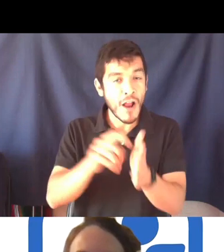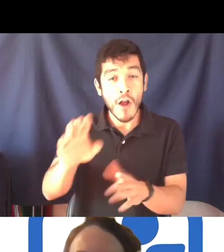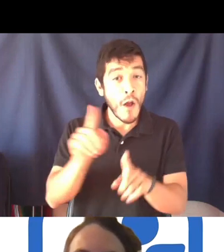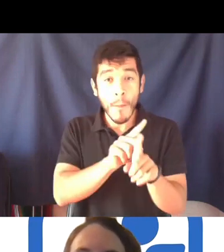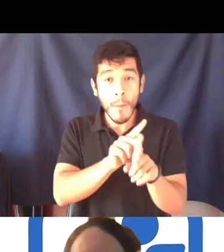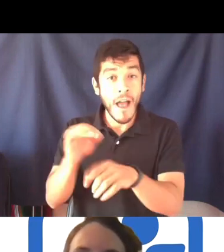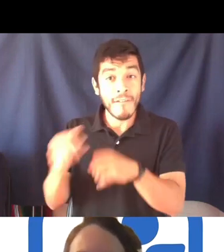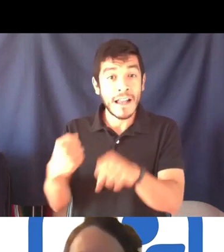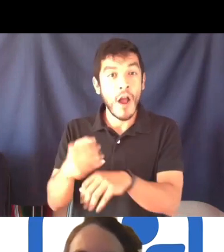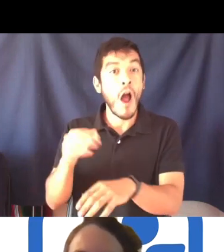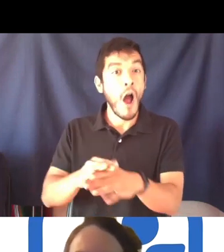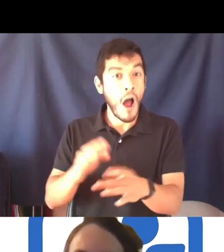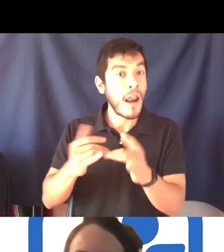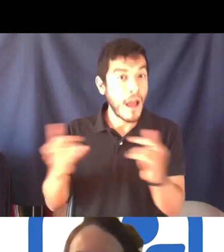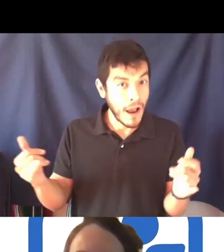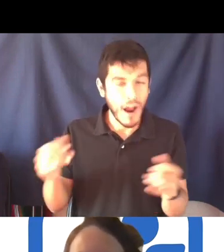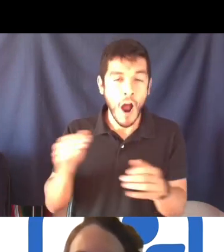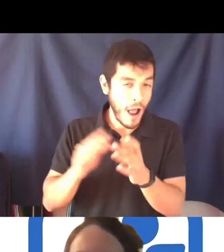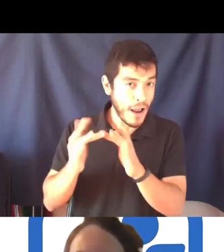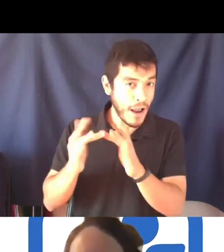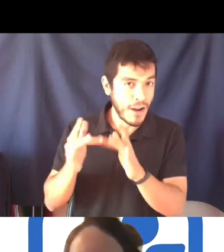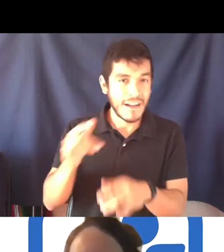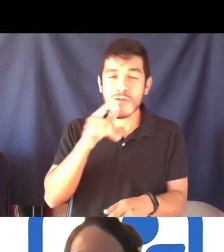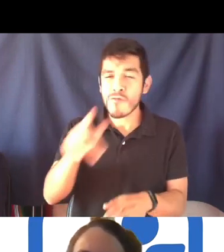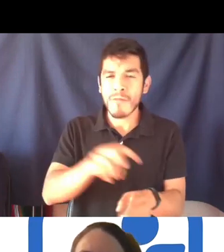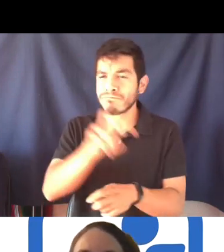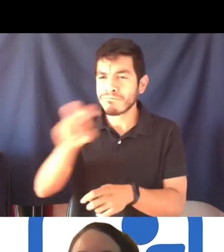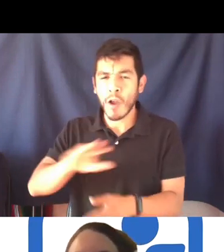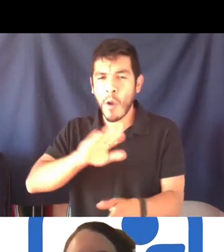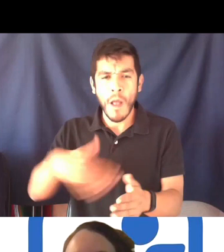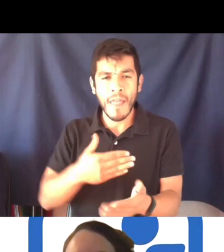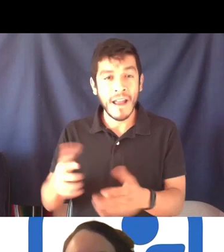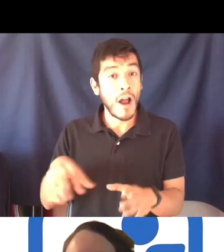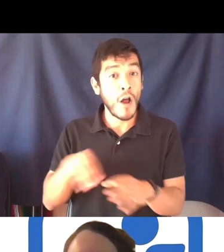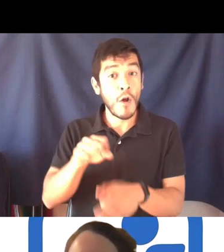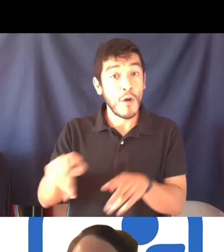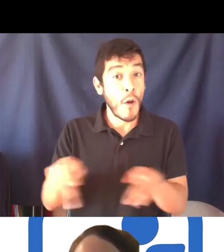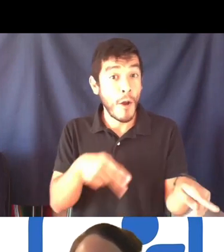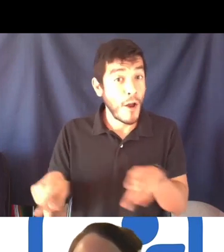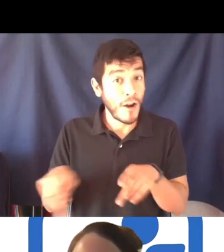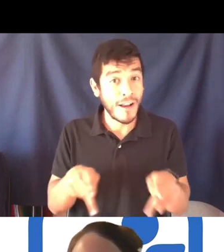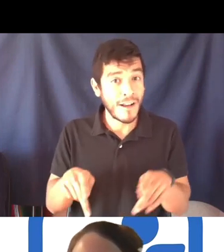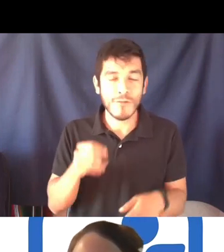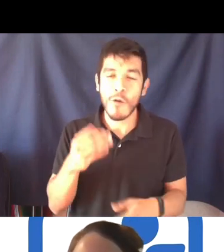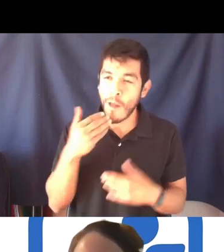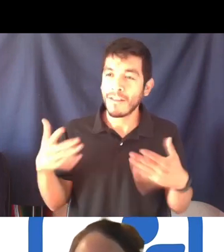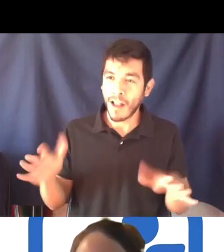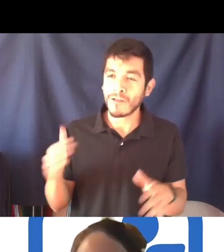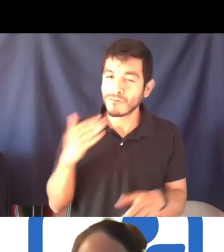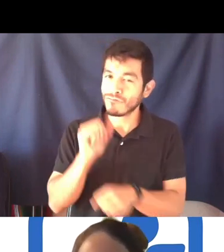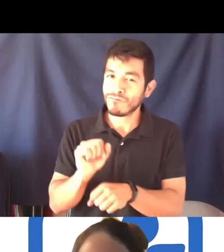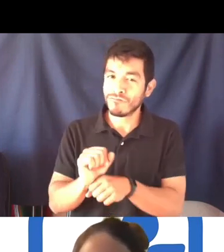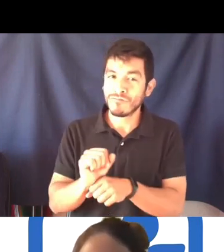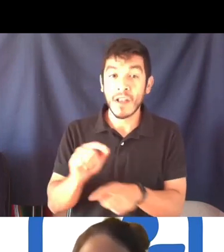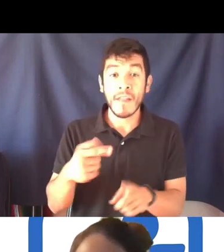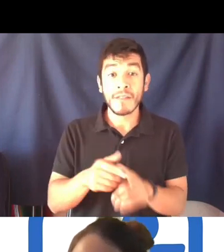pivoted the whole thing, including your parties. So well done. Let's go to Patricia's question, and then after